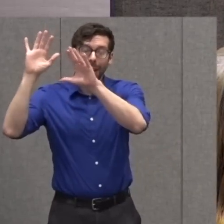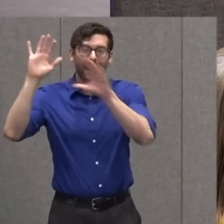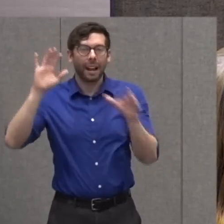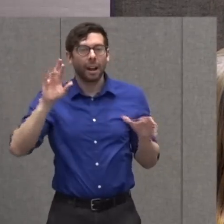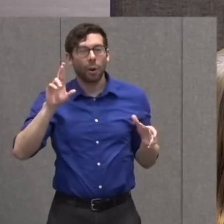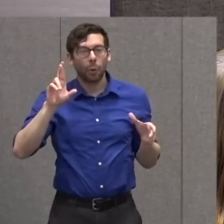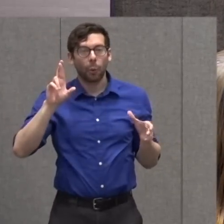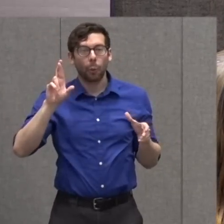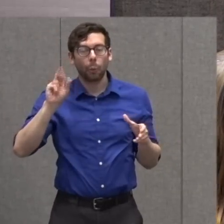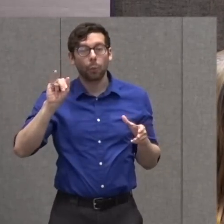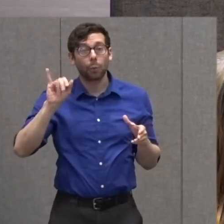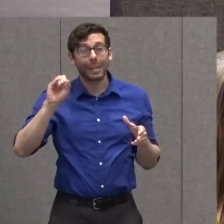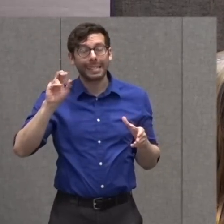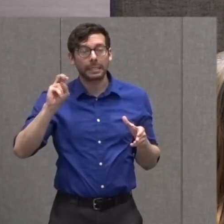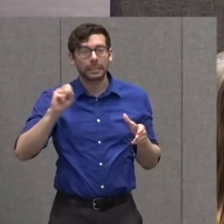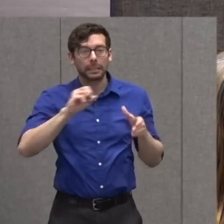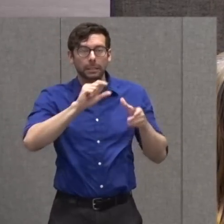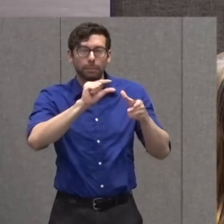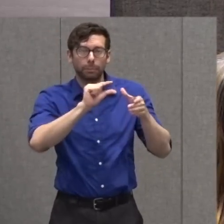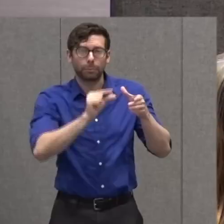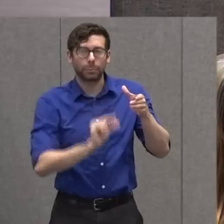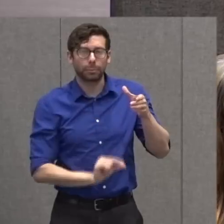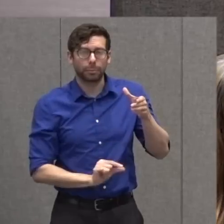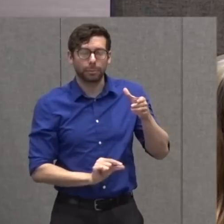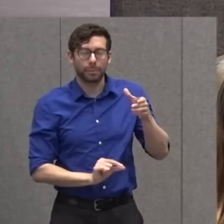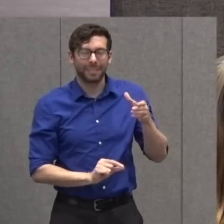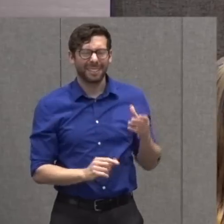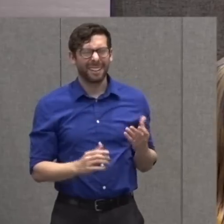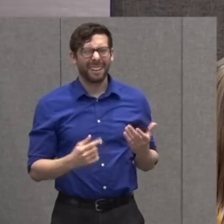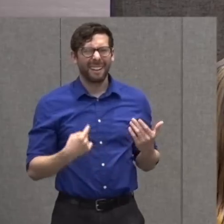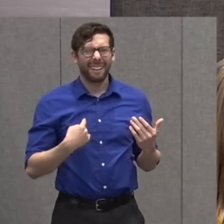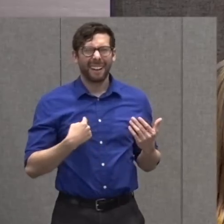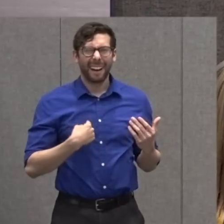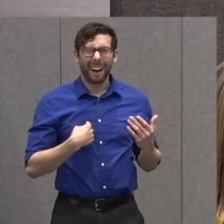I'm running out of room, so I think that's where I'm going to stop.